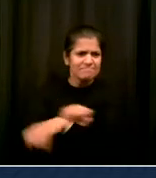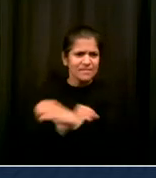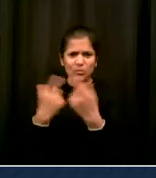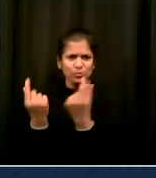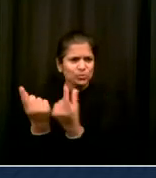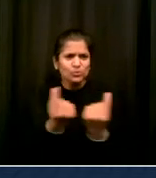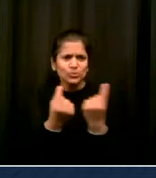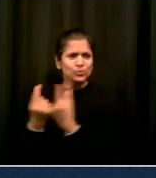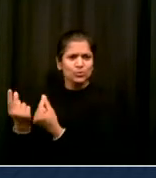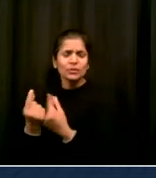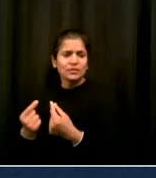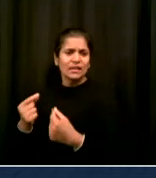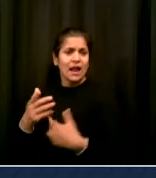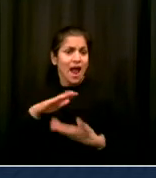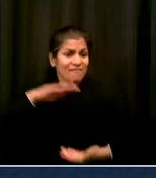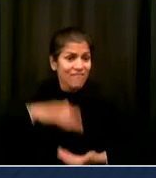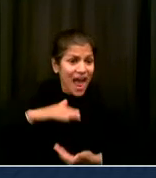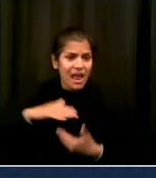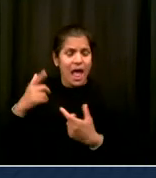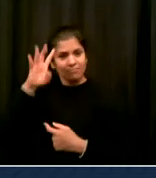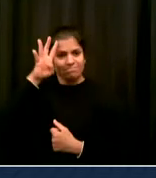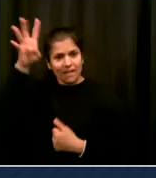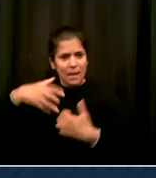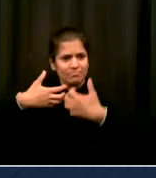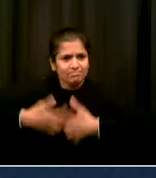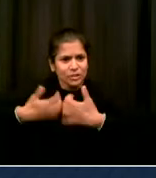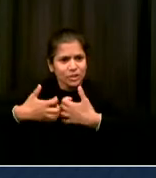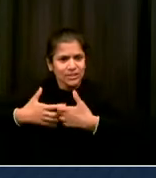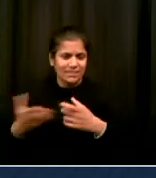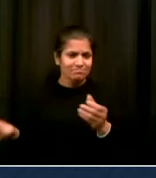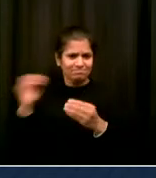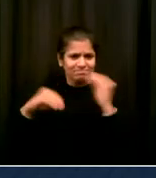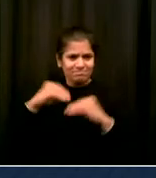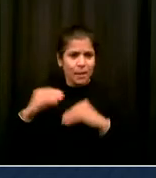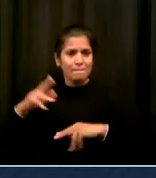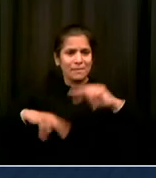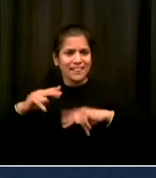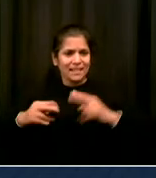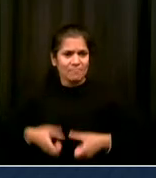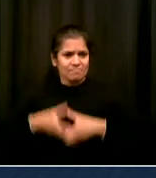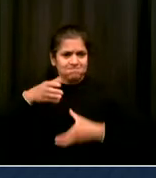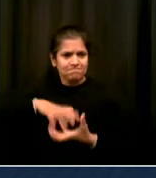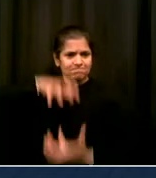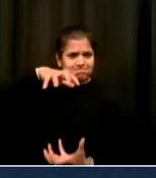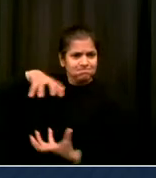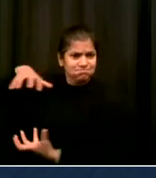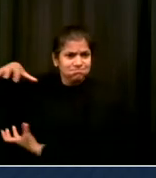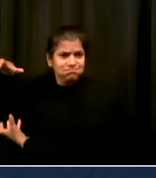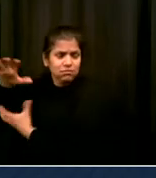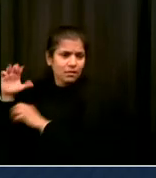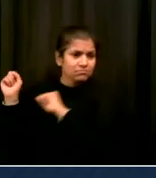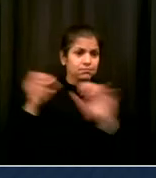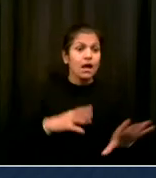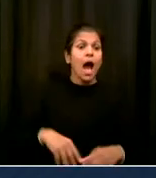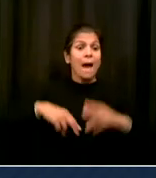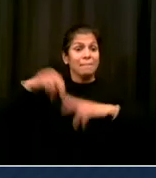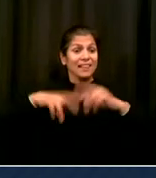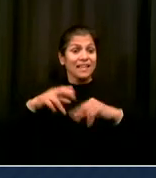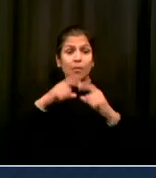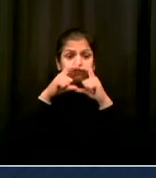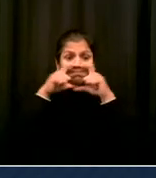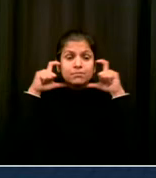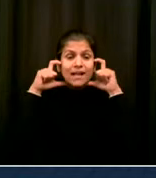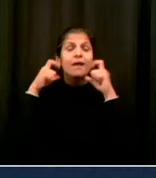own personalities, their own hope, their own belief, whether it was design of a face mask or the ways